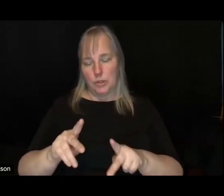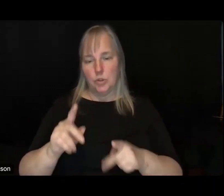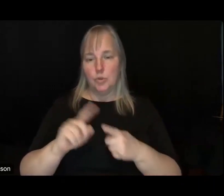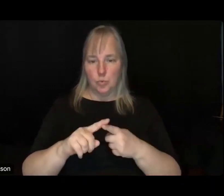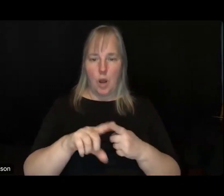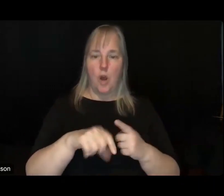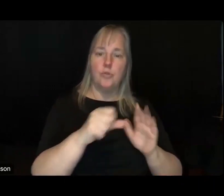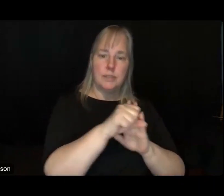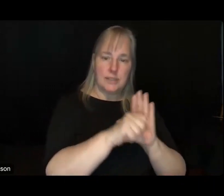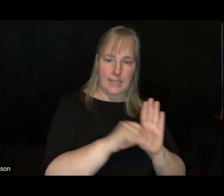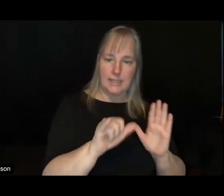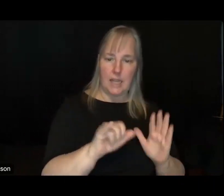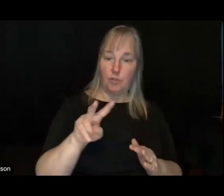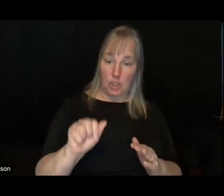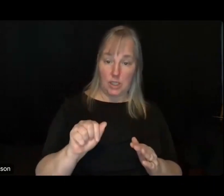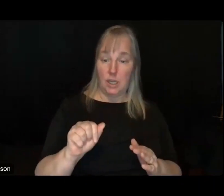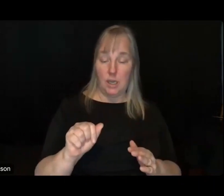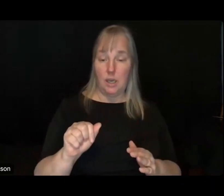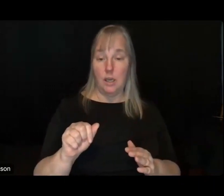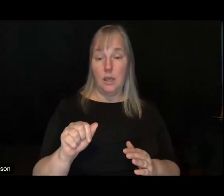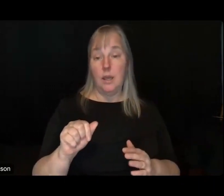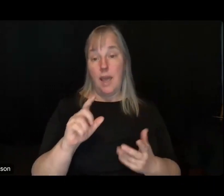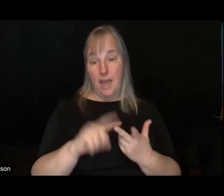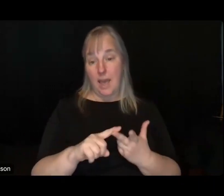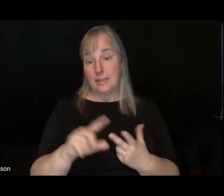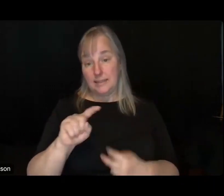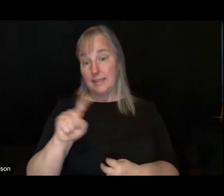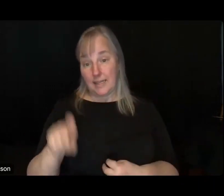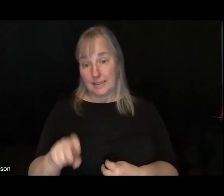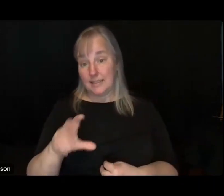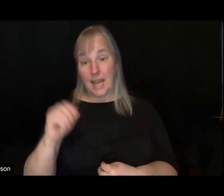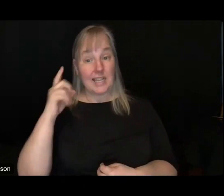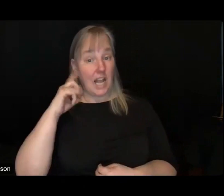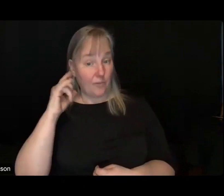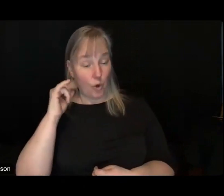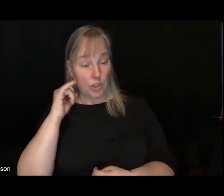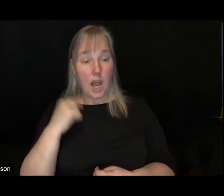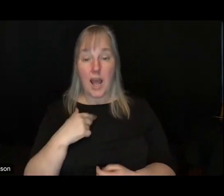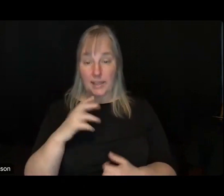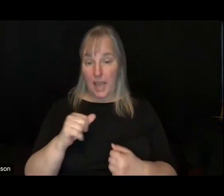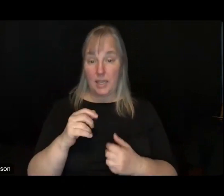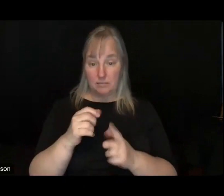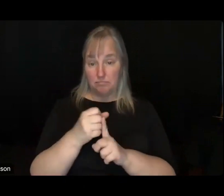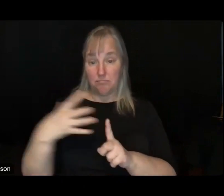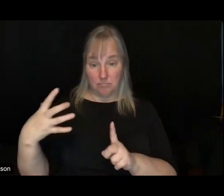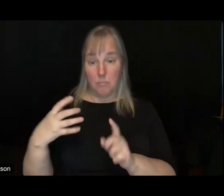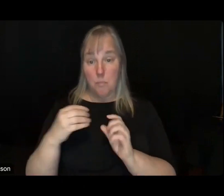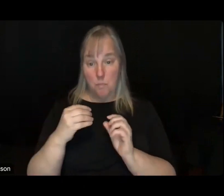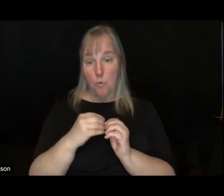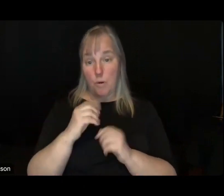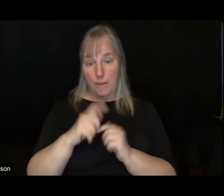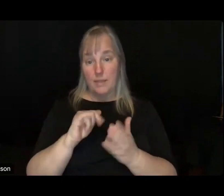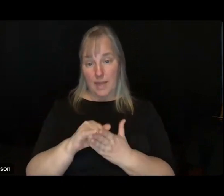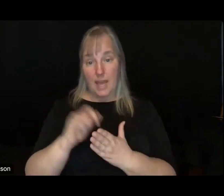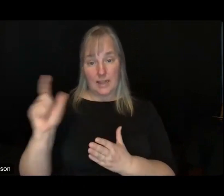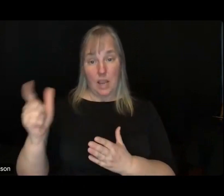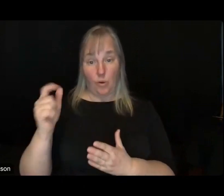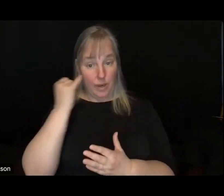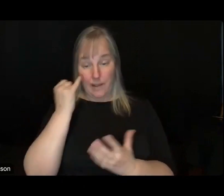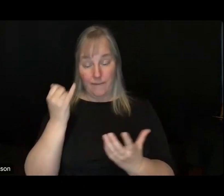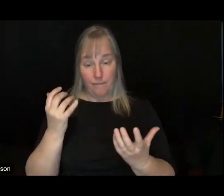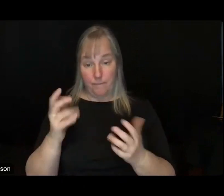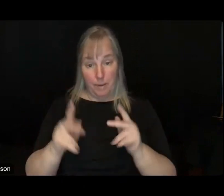Virginia, much less Texas and California. So that's it. I can touch upon that if there are later questions related to that, but that's probably the